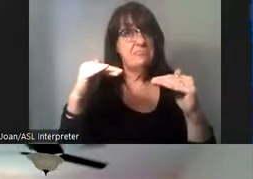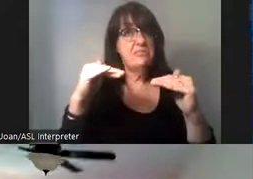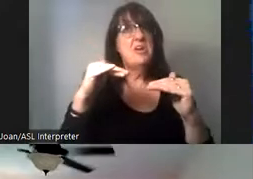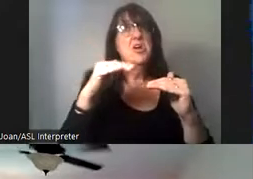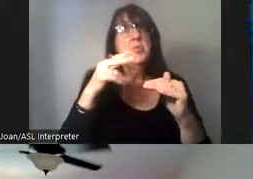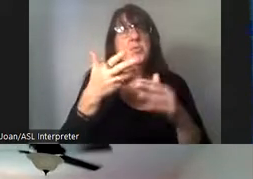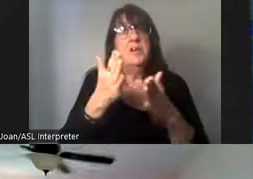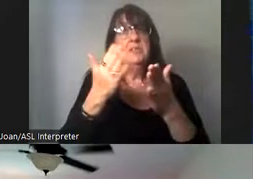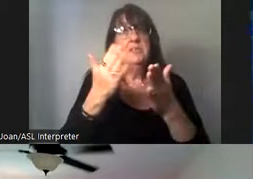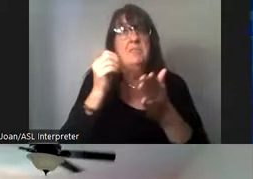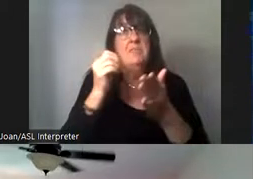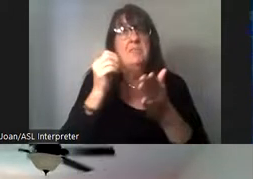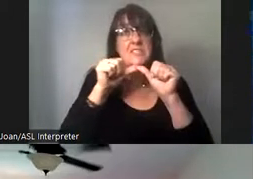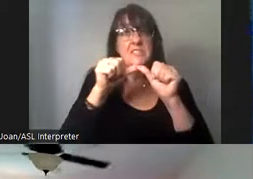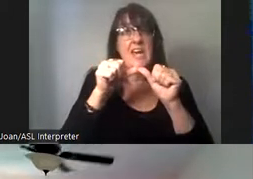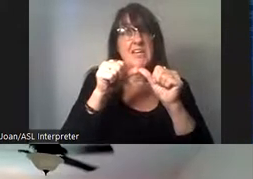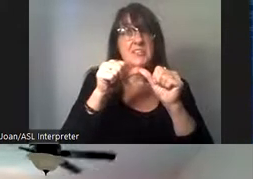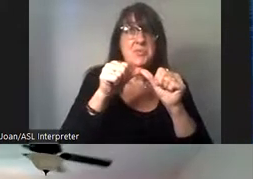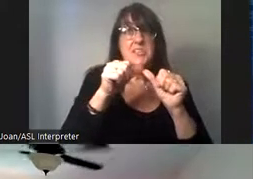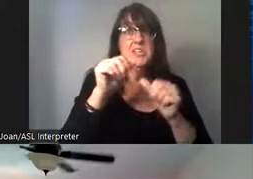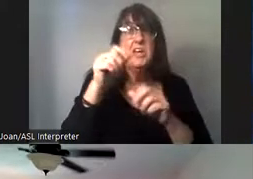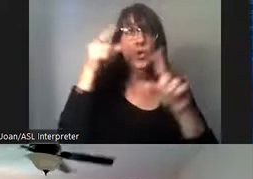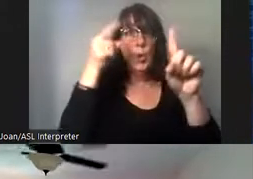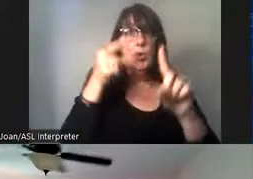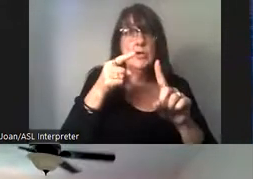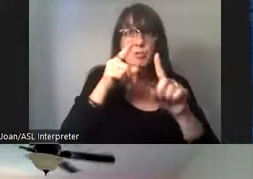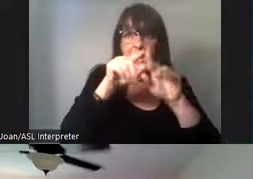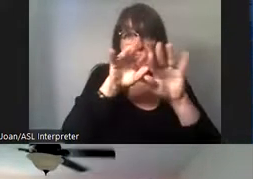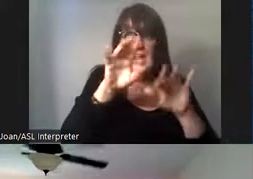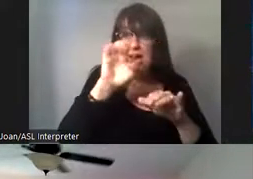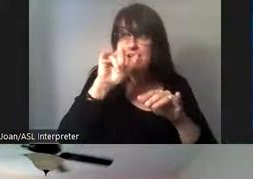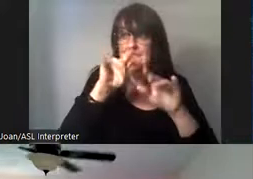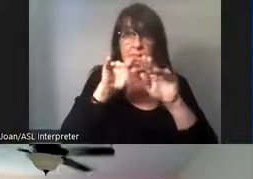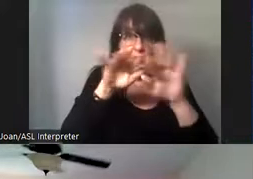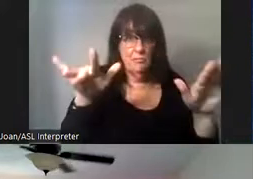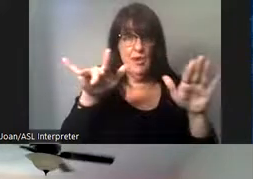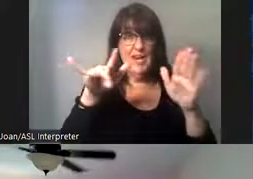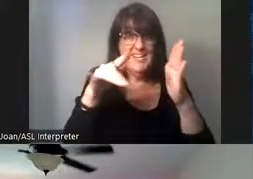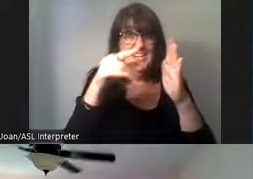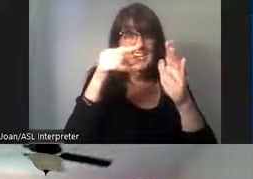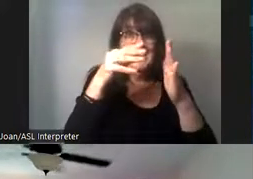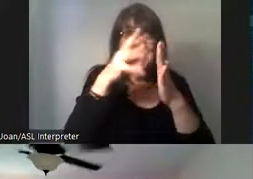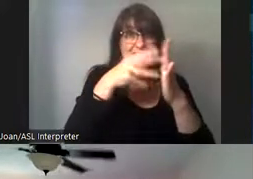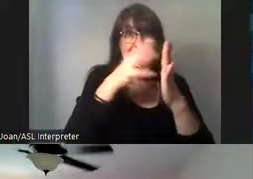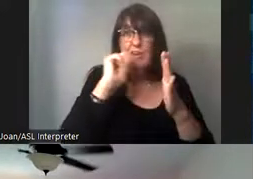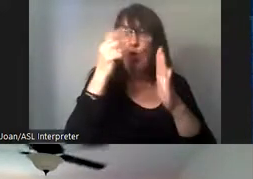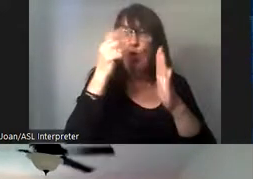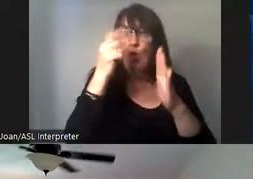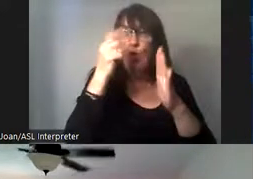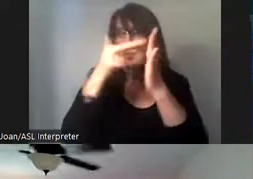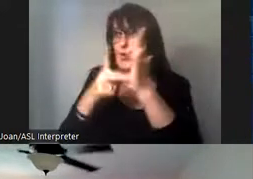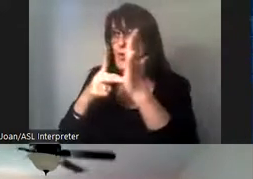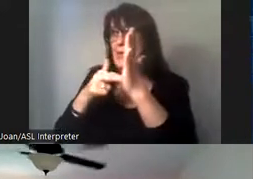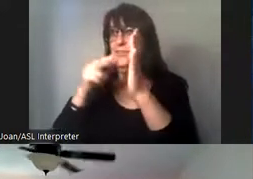sustainable acquisition. So we translated what used to be an Excel spreadsheet, all the rules that every agency independently comes up